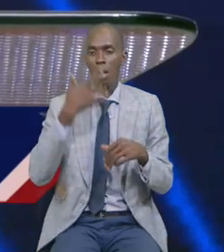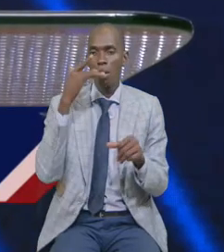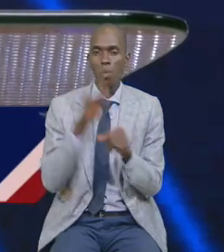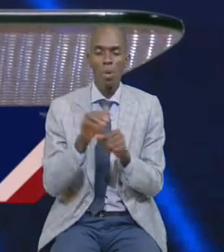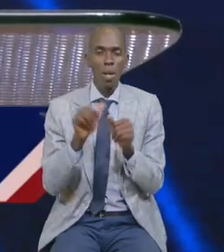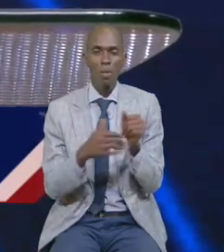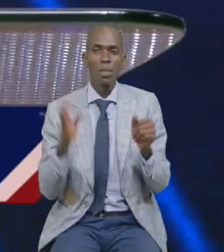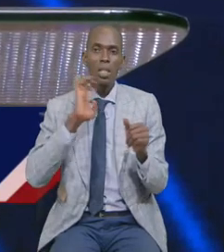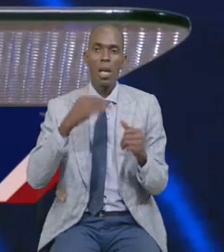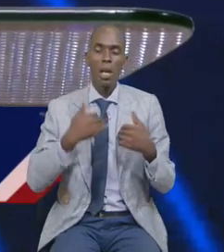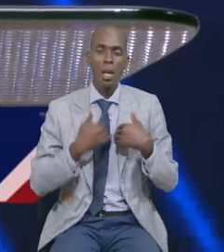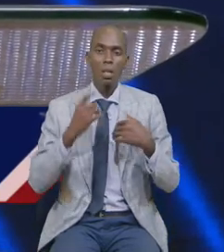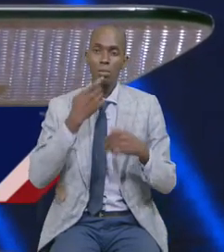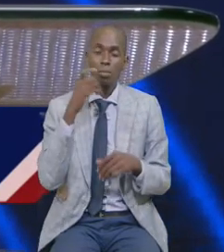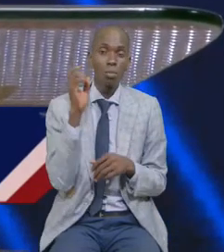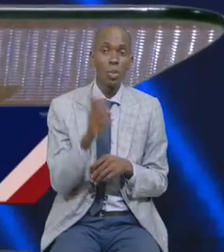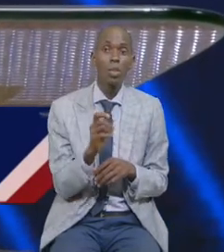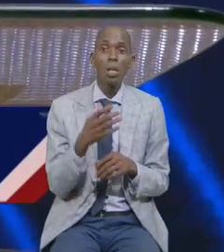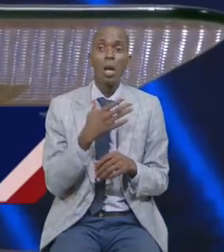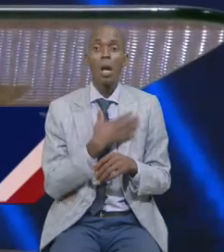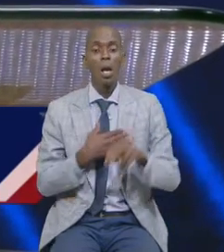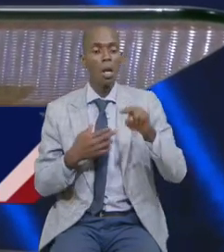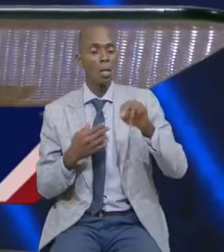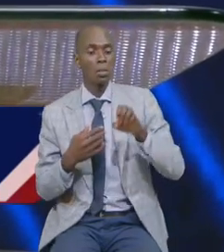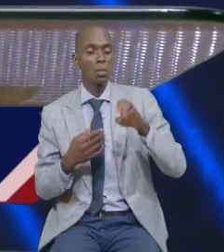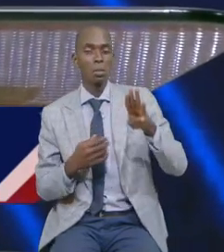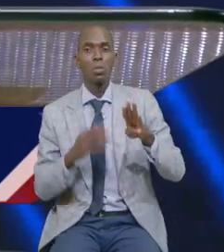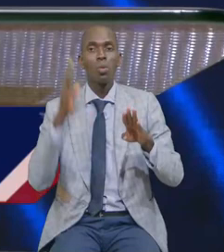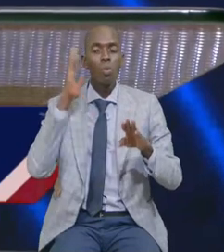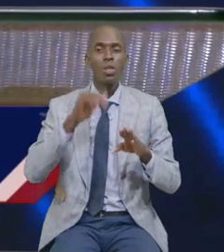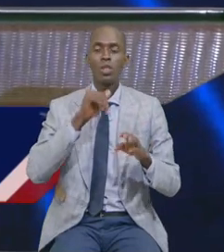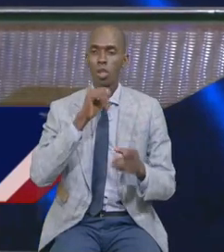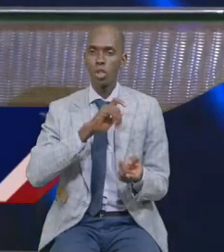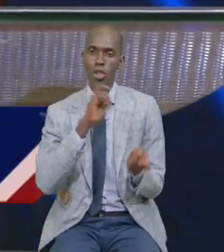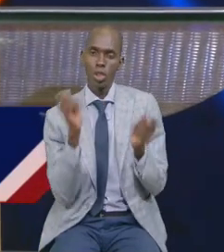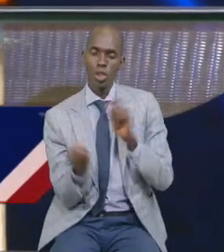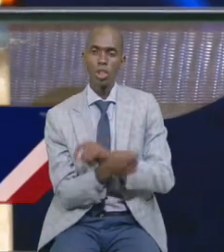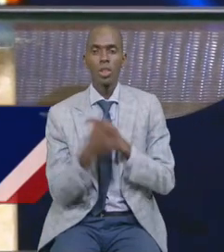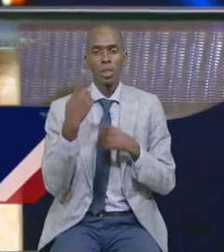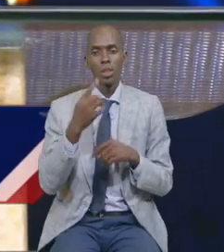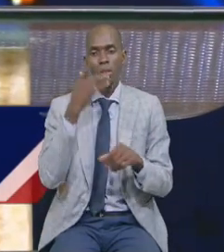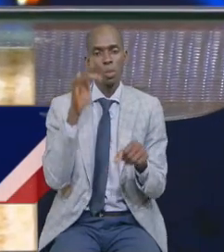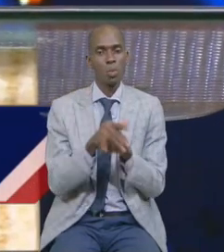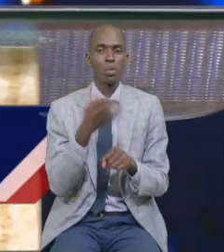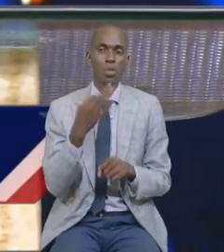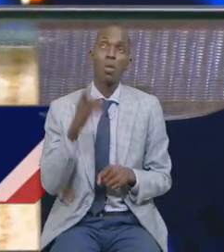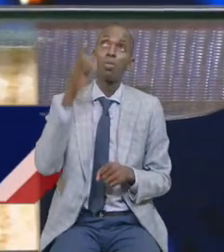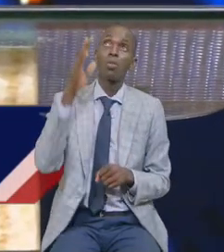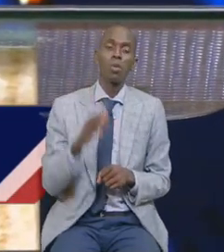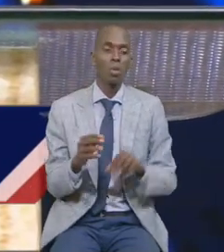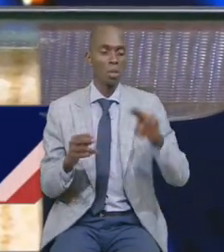will be done, and Nebuchadnezzar will not change the promises of God. Nebuchadnezzar will